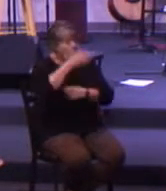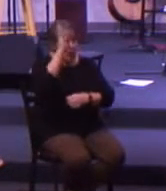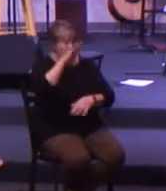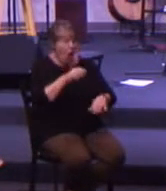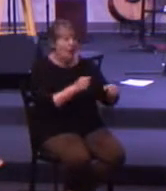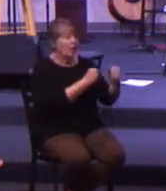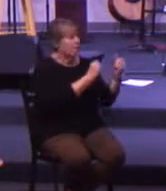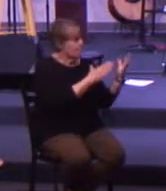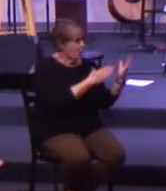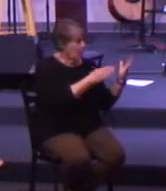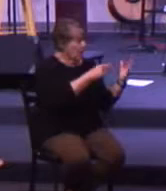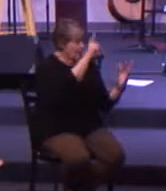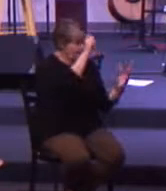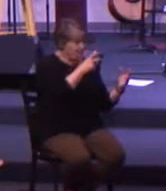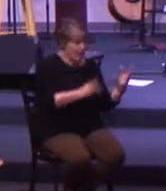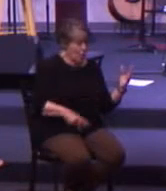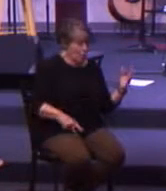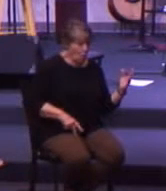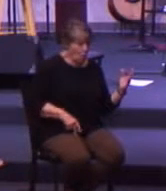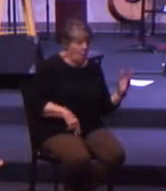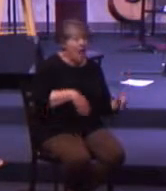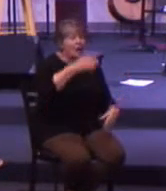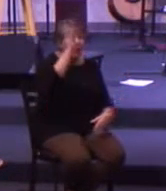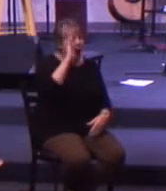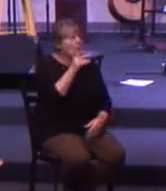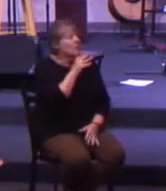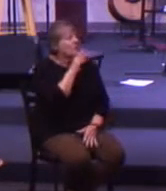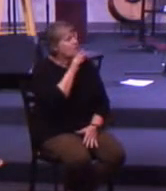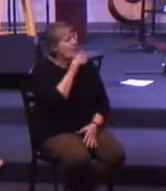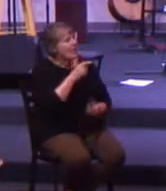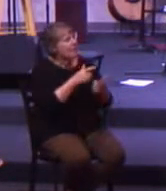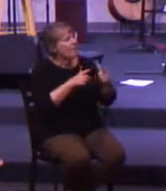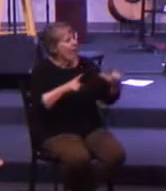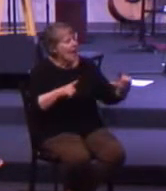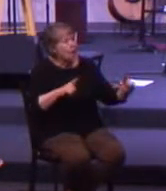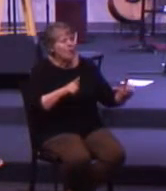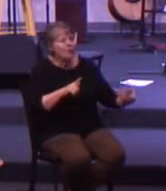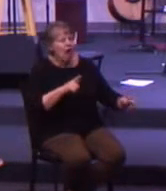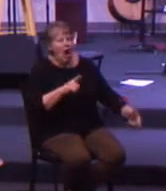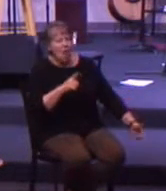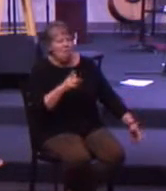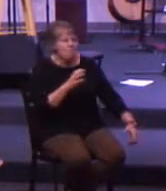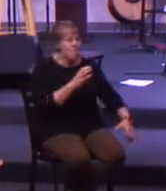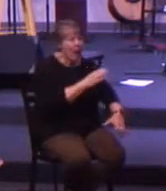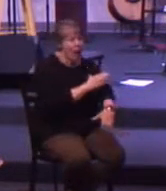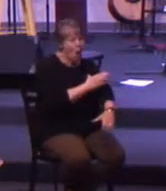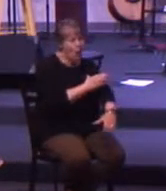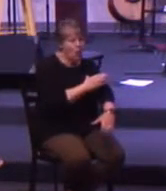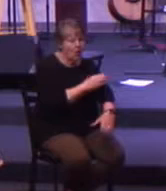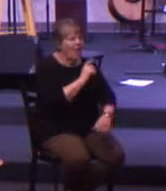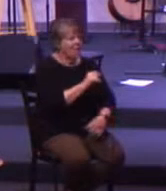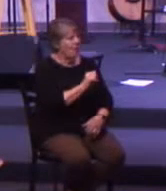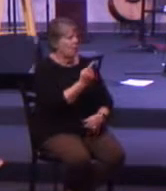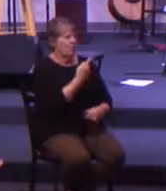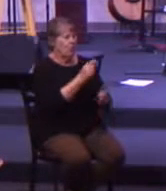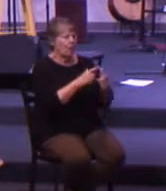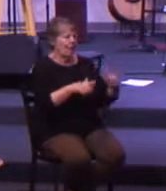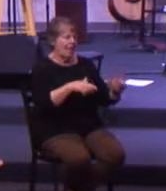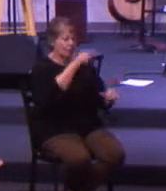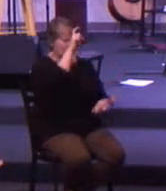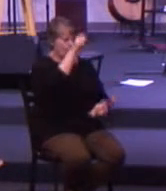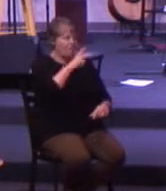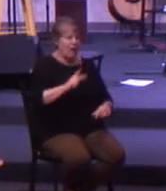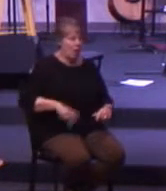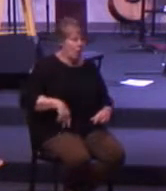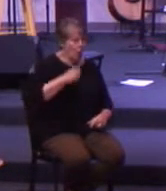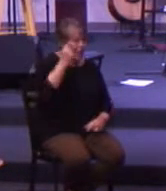was speaking the language of power, which was apparently the only language that Pharaoh understood, and God was speaking that language in the